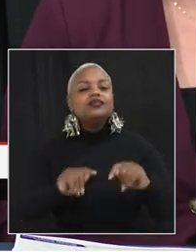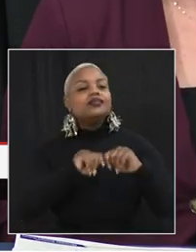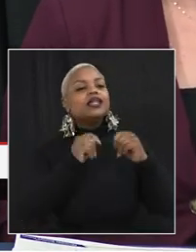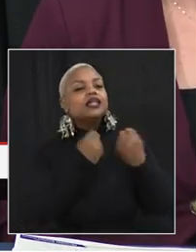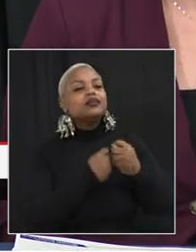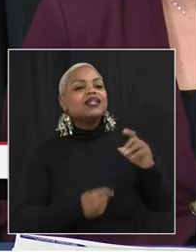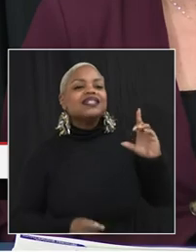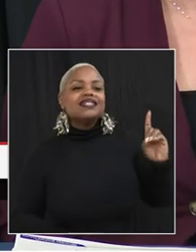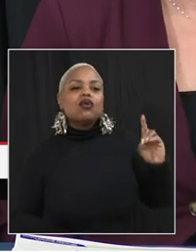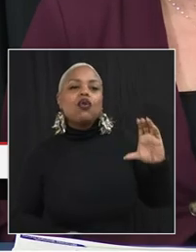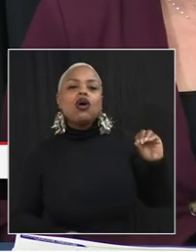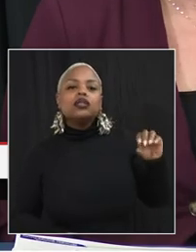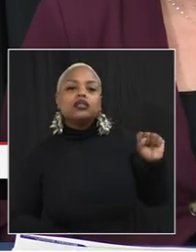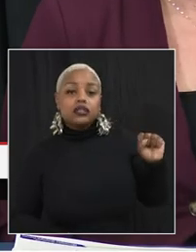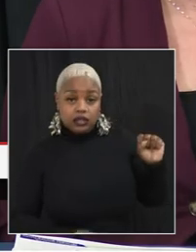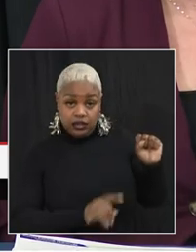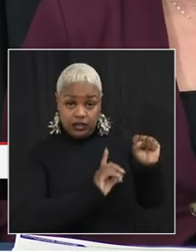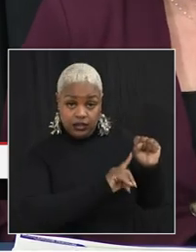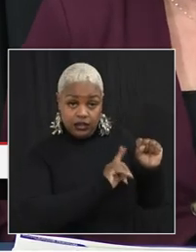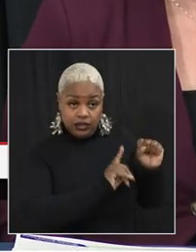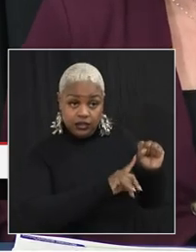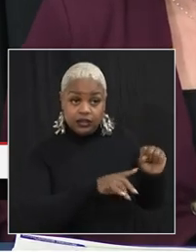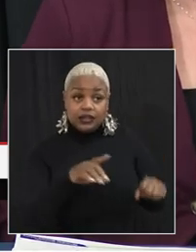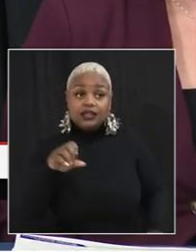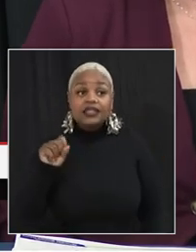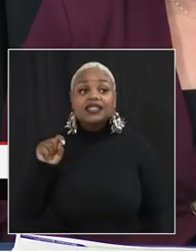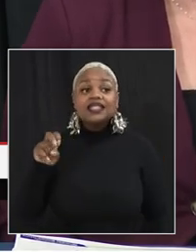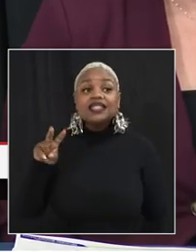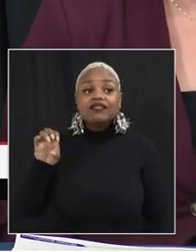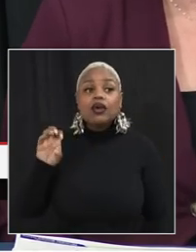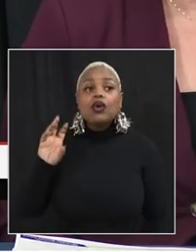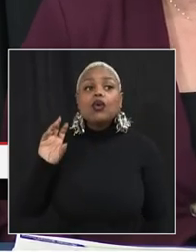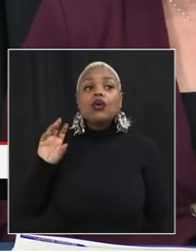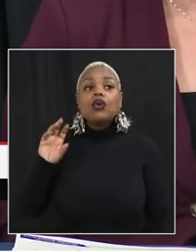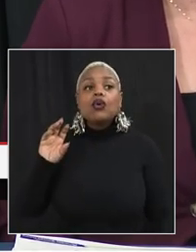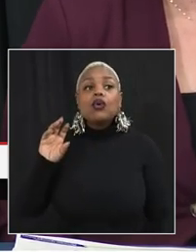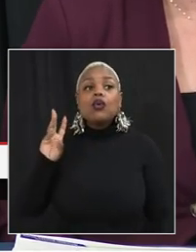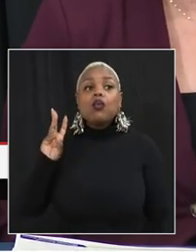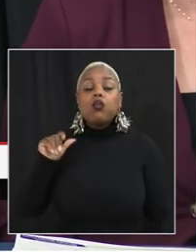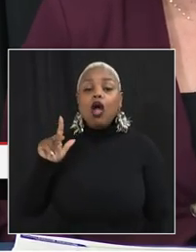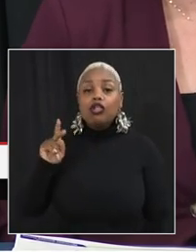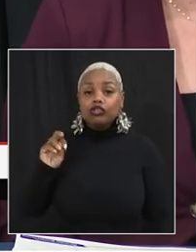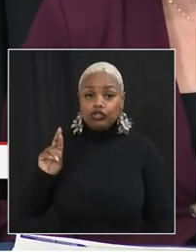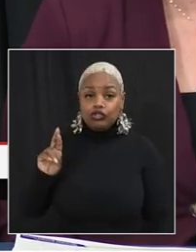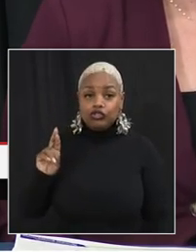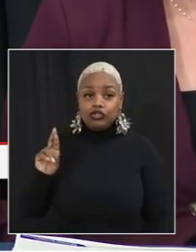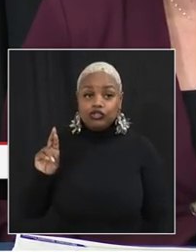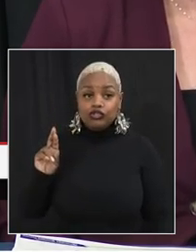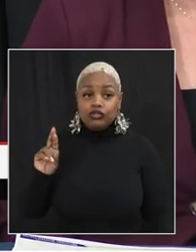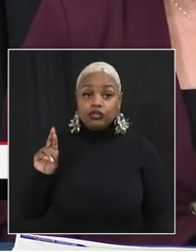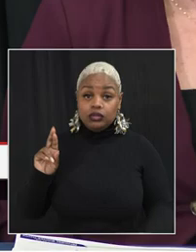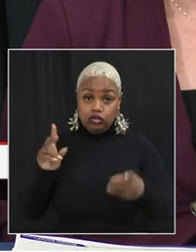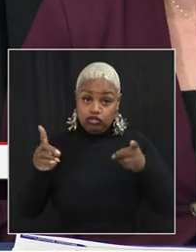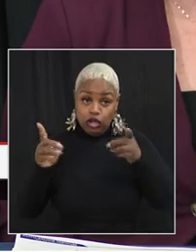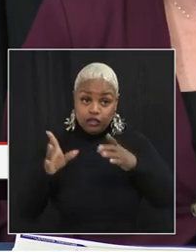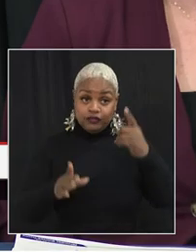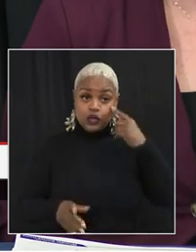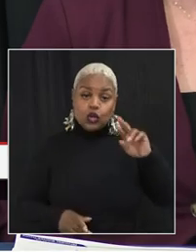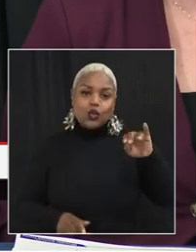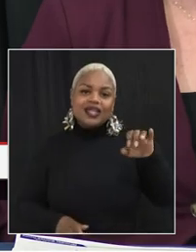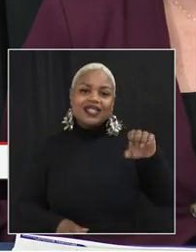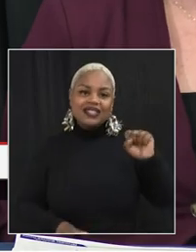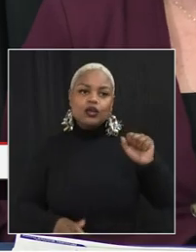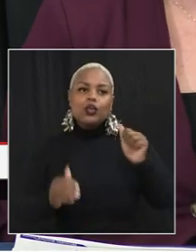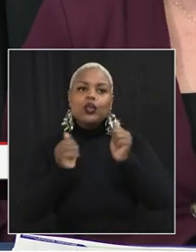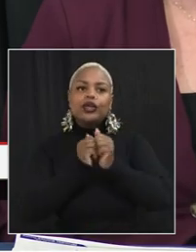Stephen Walker, the Mayor's Office of Community Affairs, thank you to Director Jackie Reyes and your team for working alongside DACL, and to